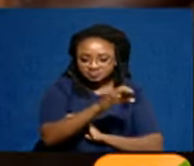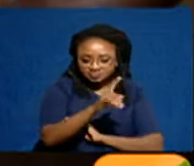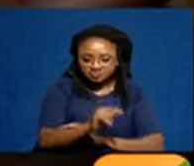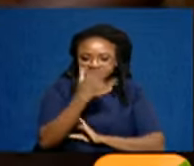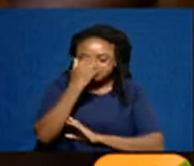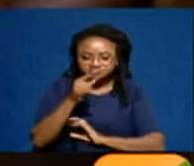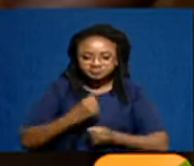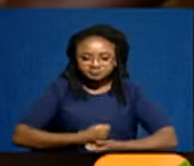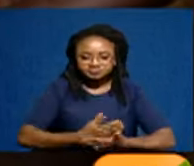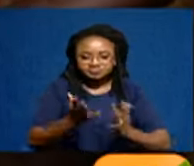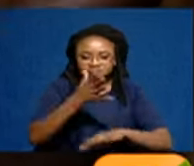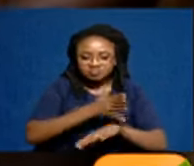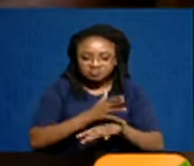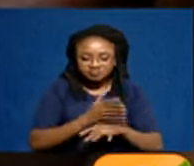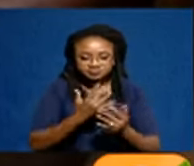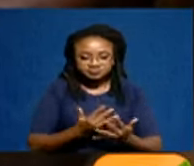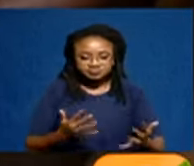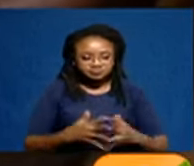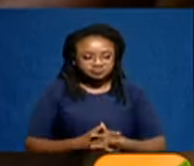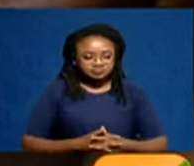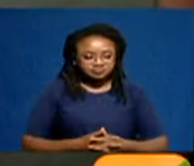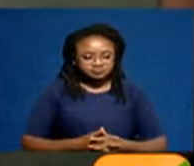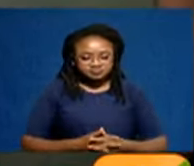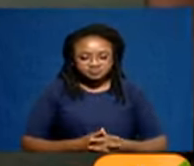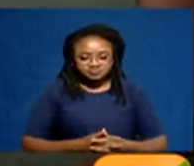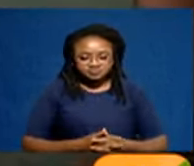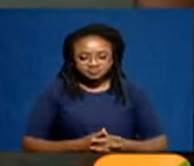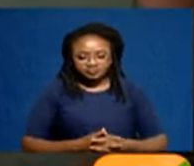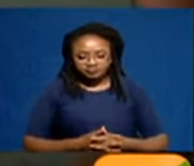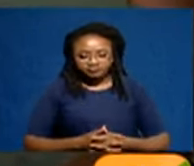distributing substandard products. Loro Tieno, Citizen TV.